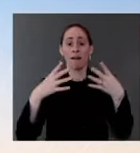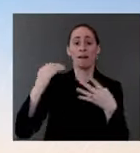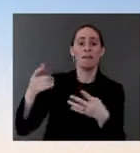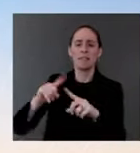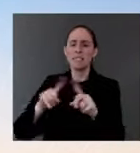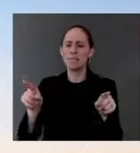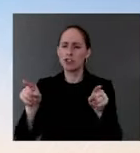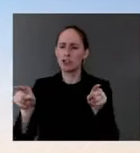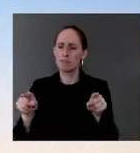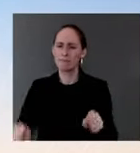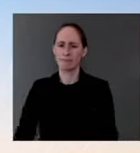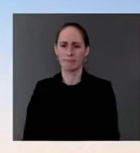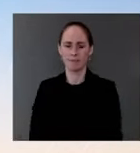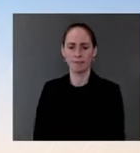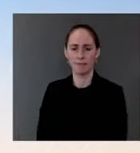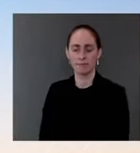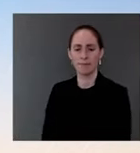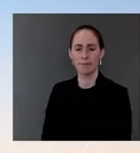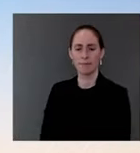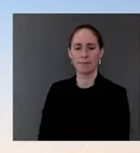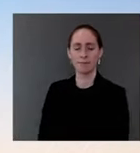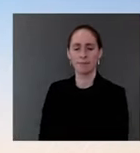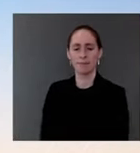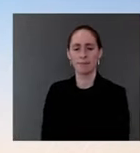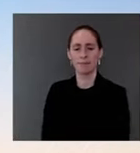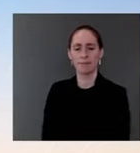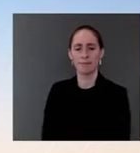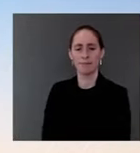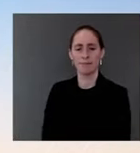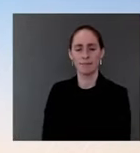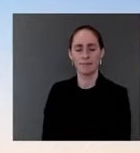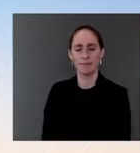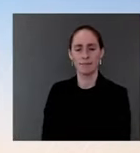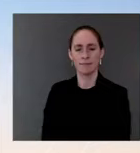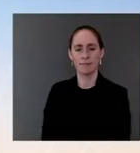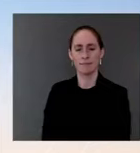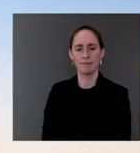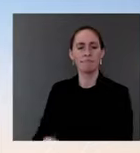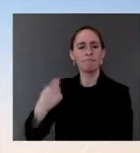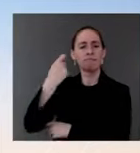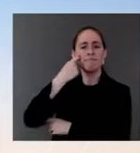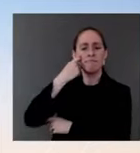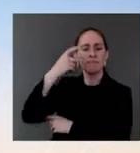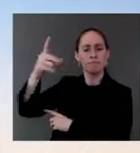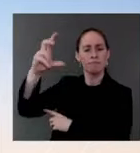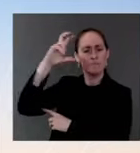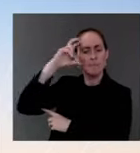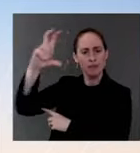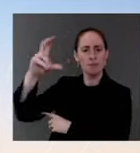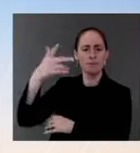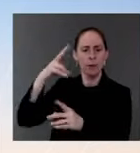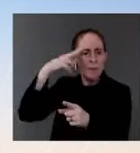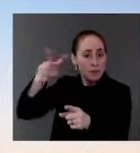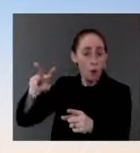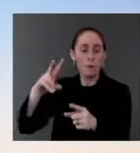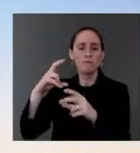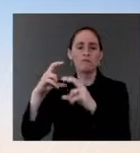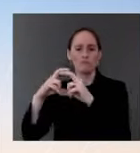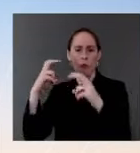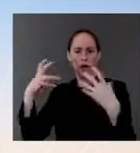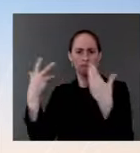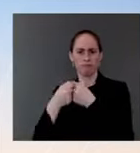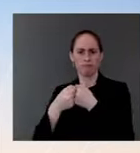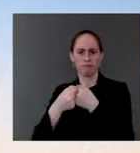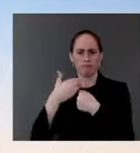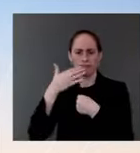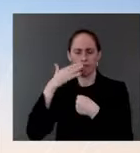50 migrants that were killed. That's the initial reports. Just initial reports from people on the ground say that that truck